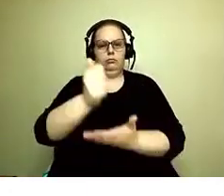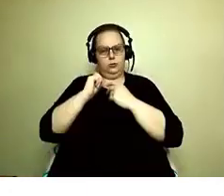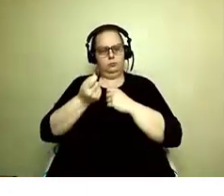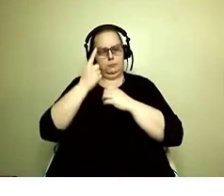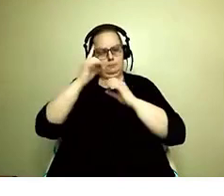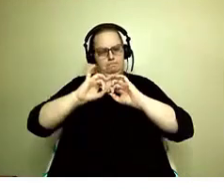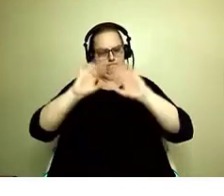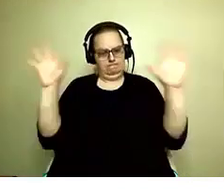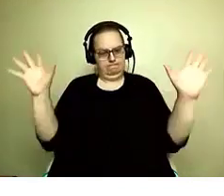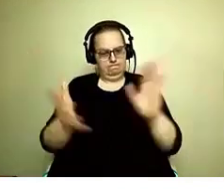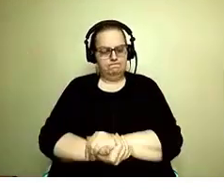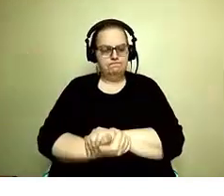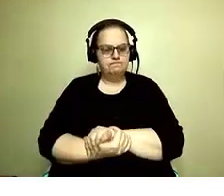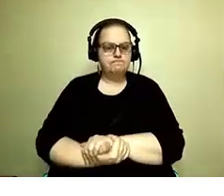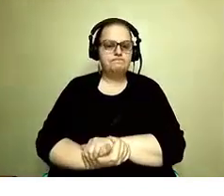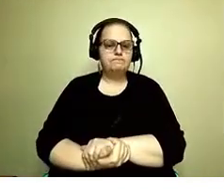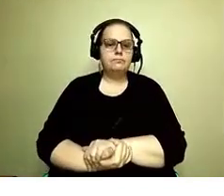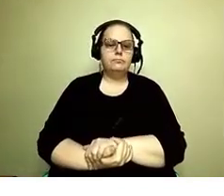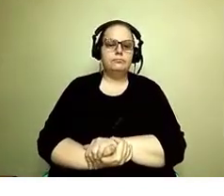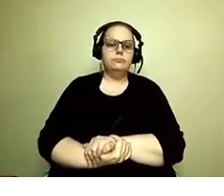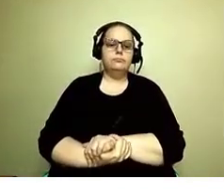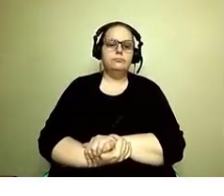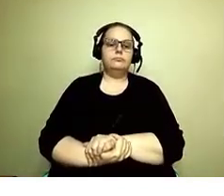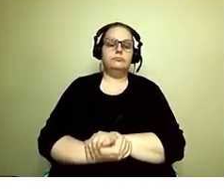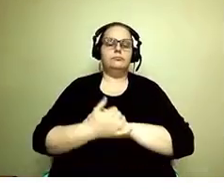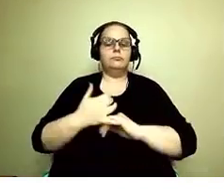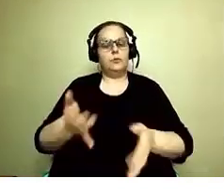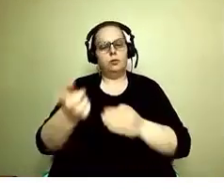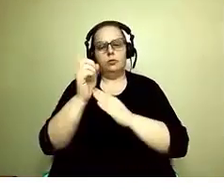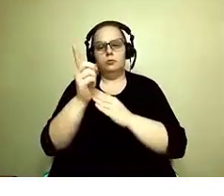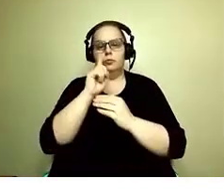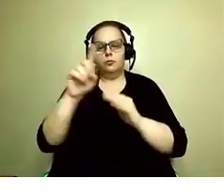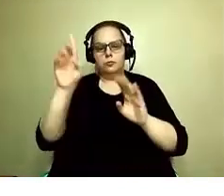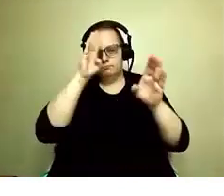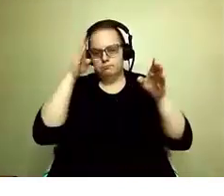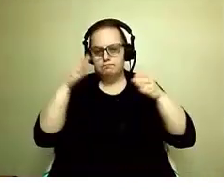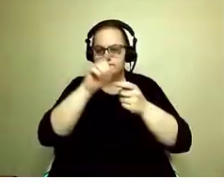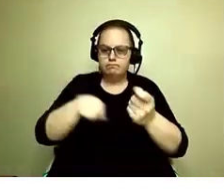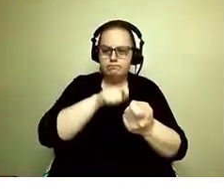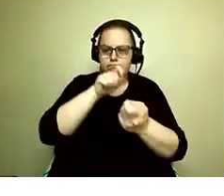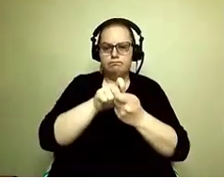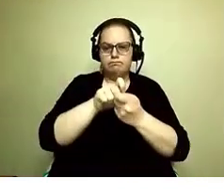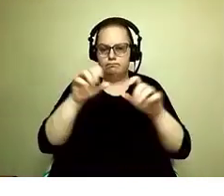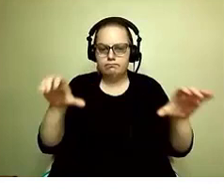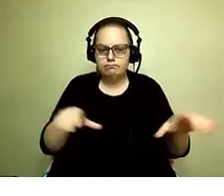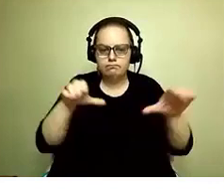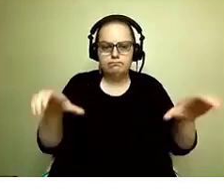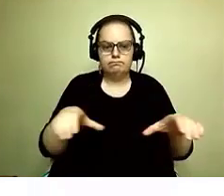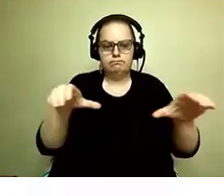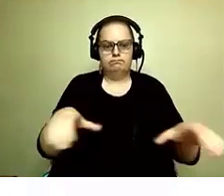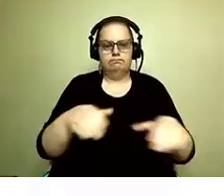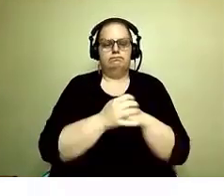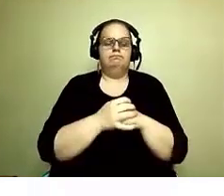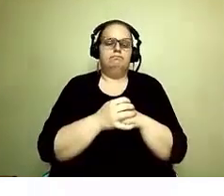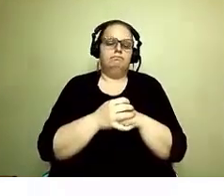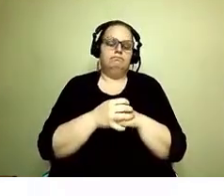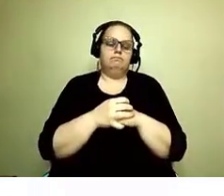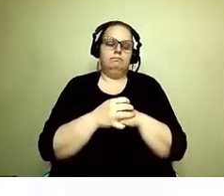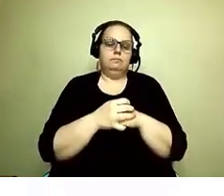Specifically, I just want to take a moment to think about some specific actions that we are taking.